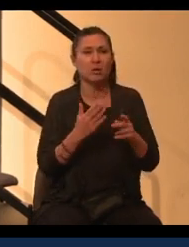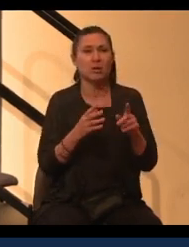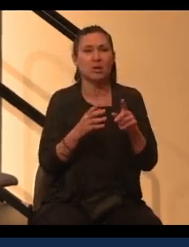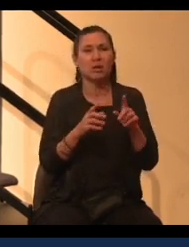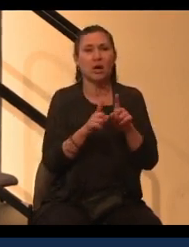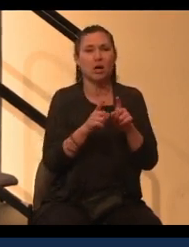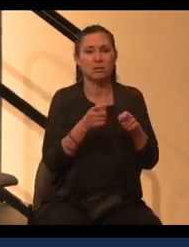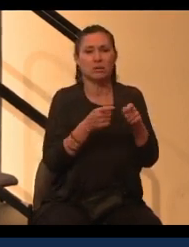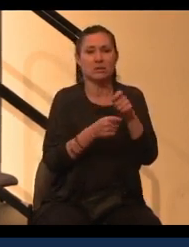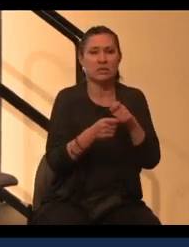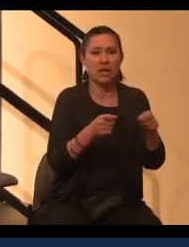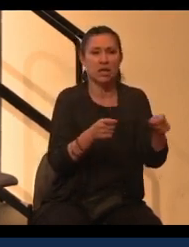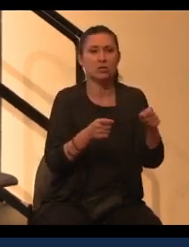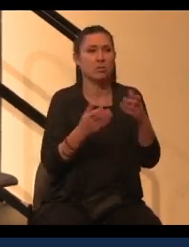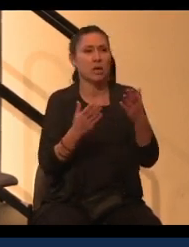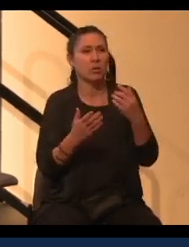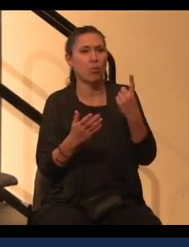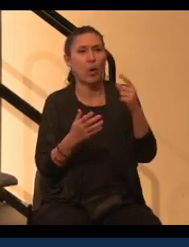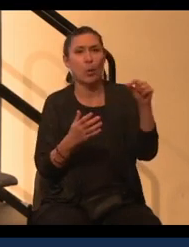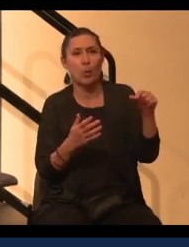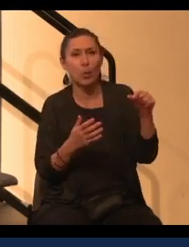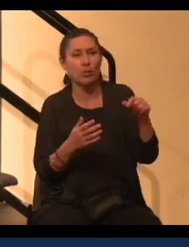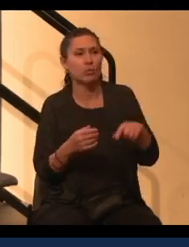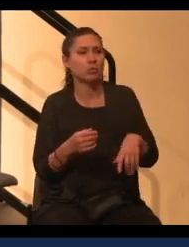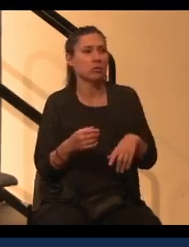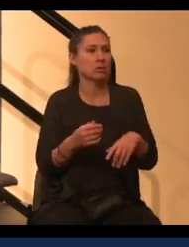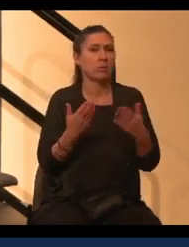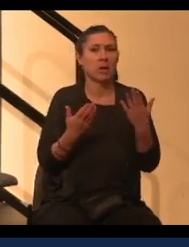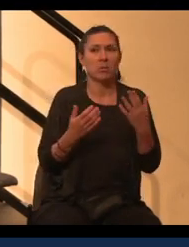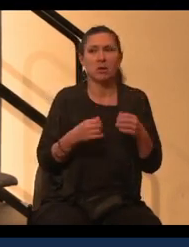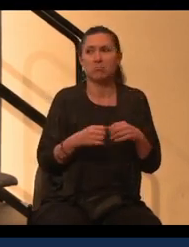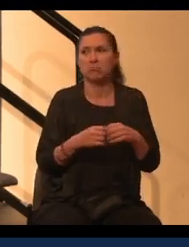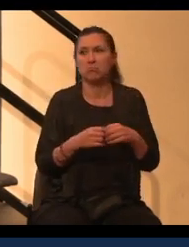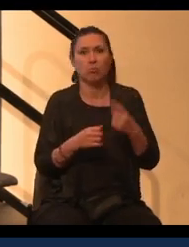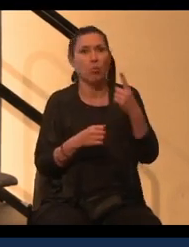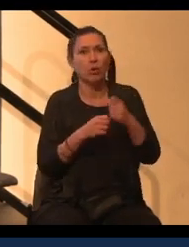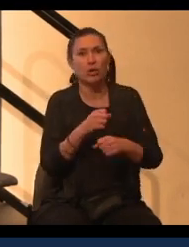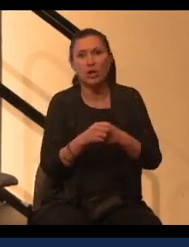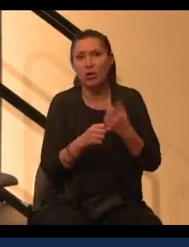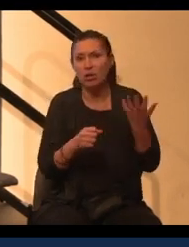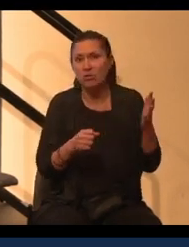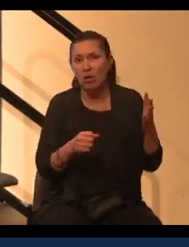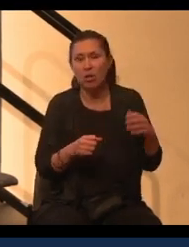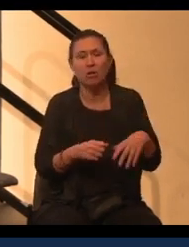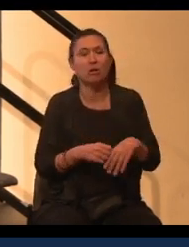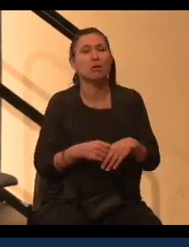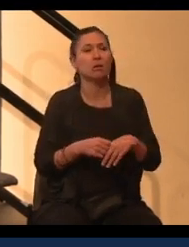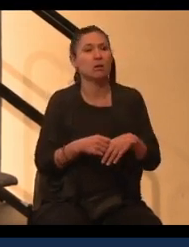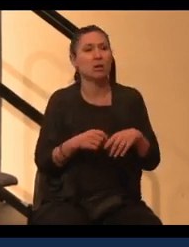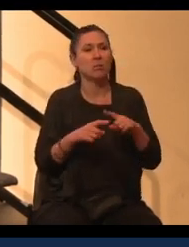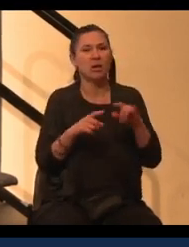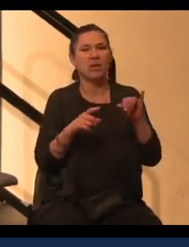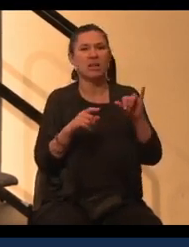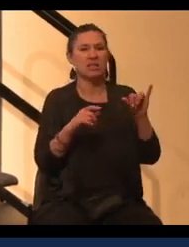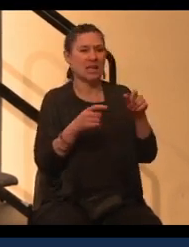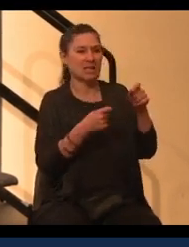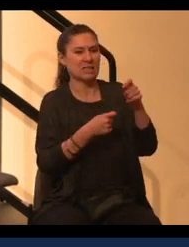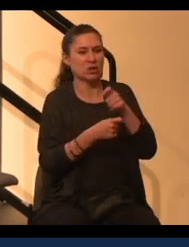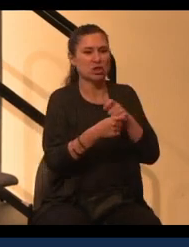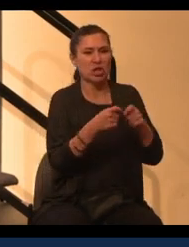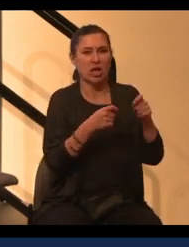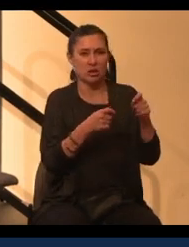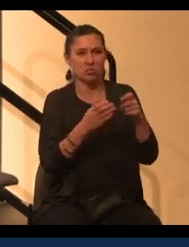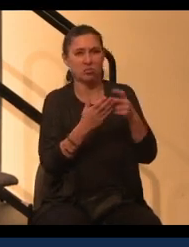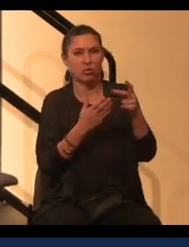exchanges. They might be here for 1 quarter, they might be here for an entire year, but they're usually on an exchange program